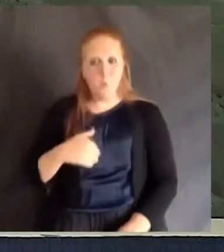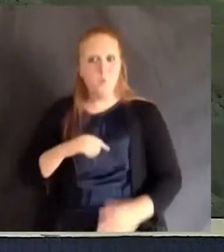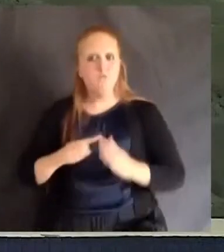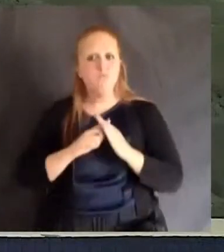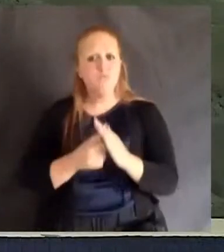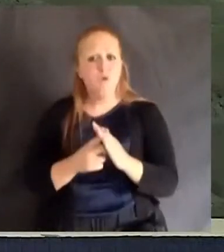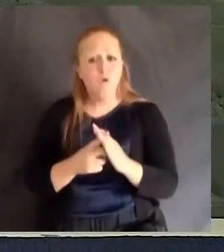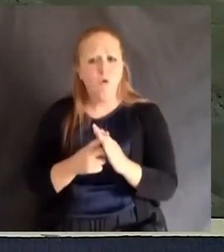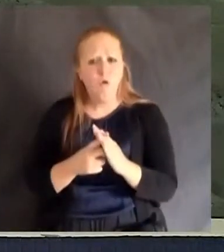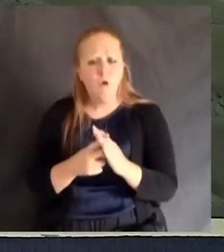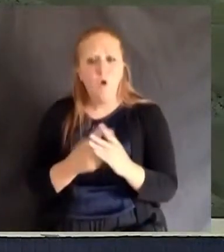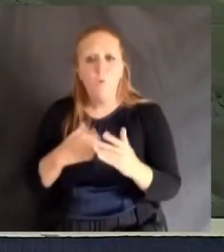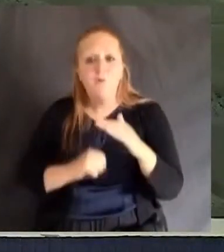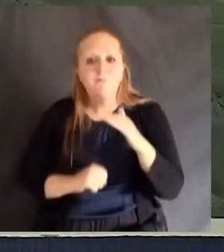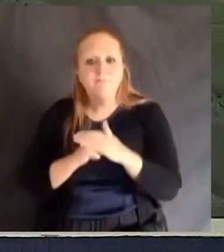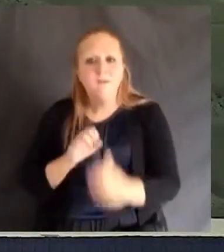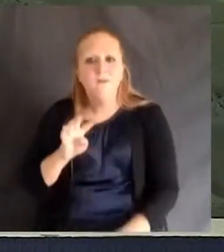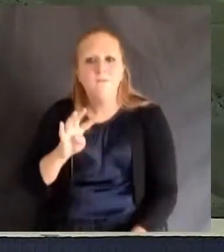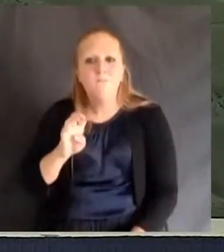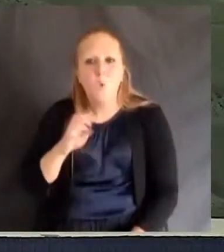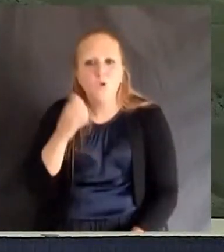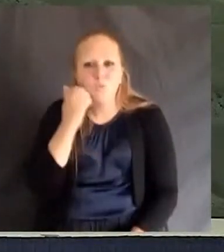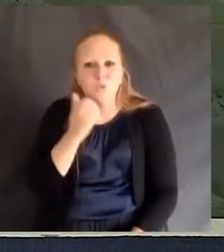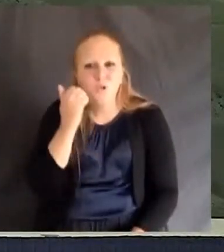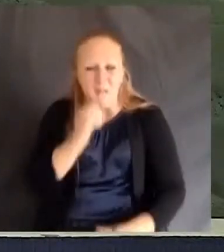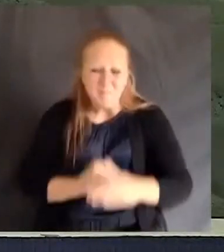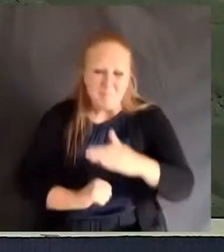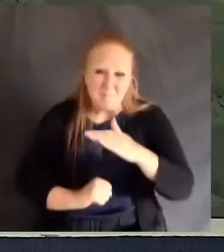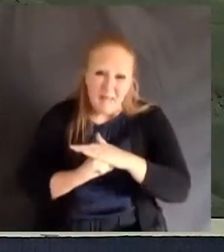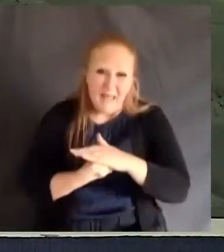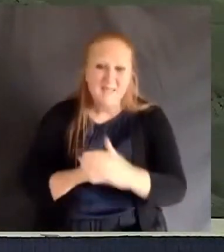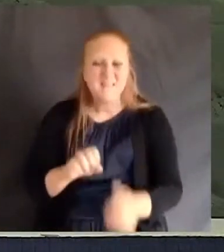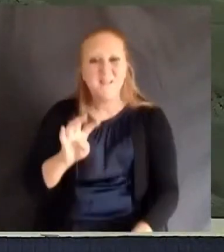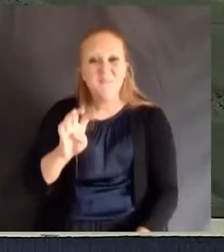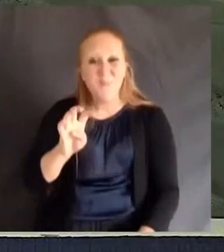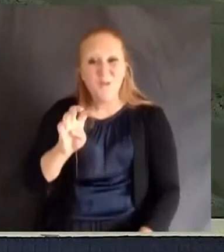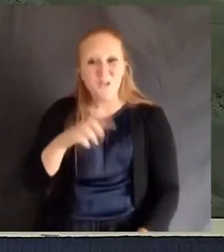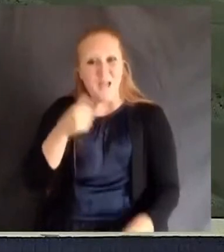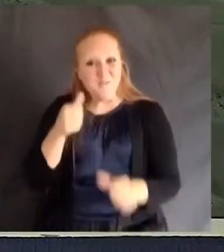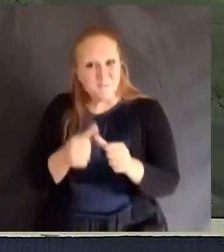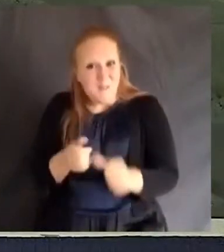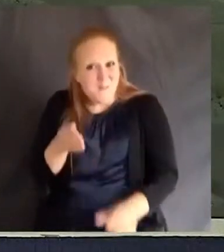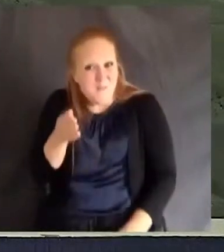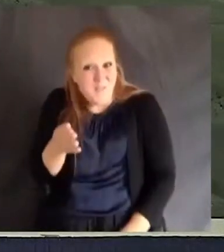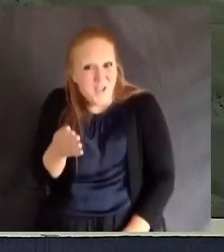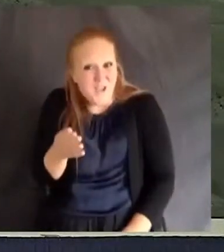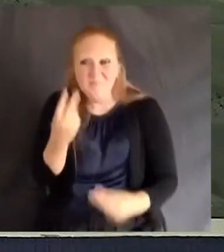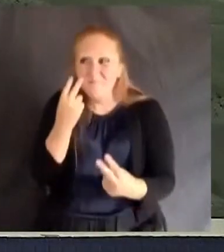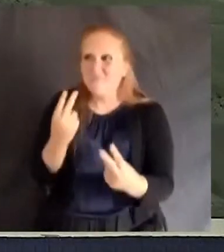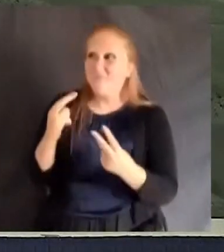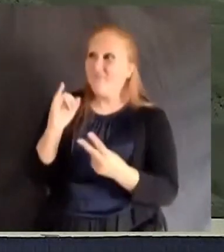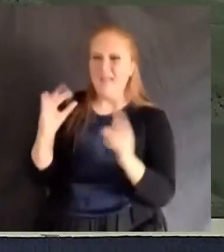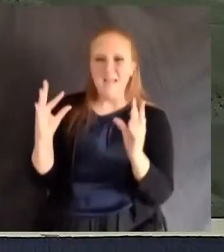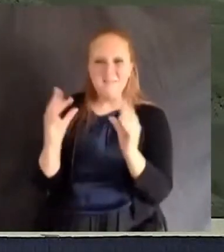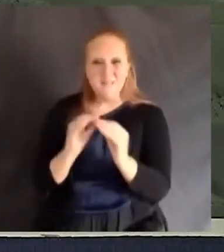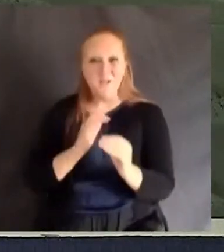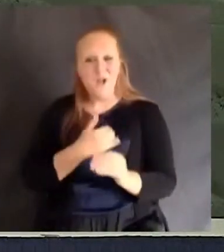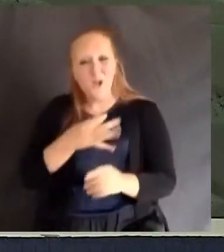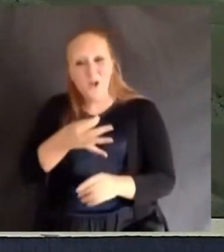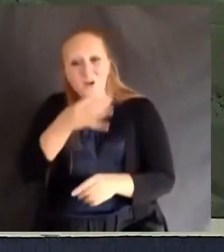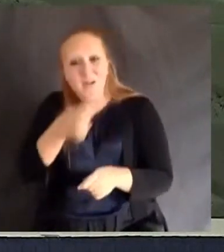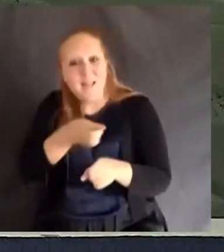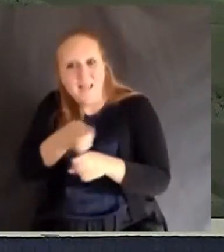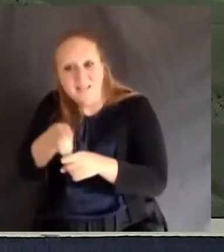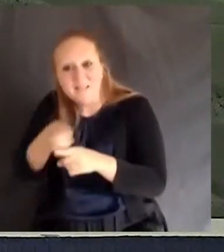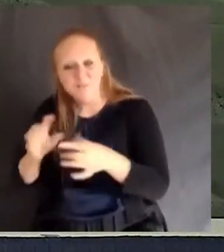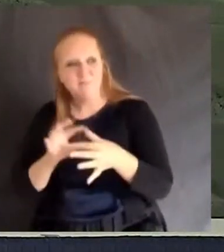day? 400. Max. I remember sitting in the meeting with all the experts. Well, if we